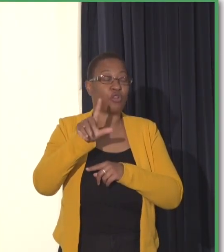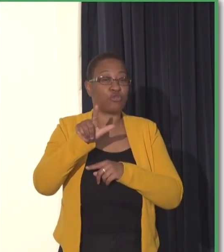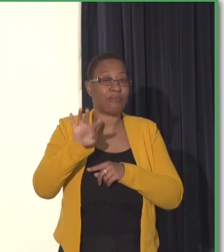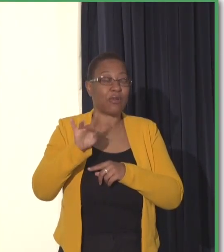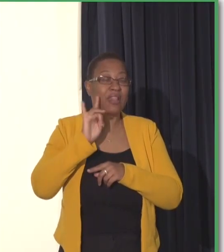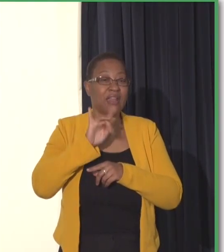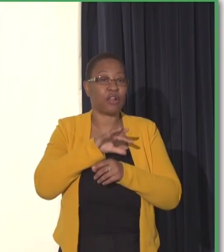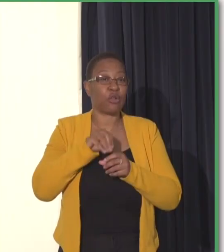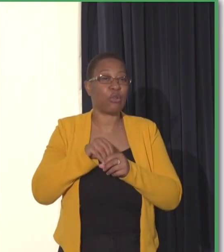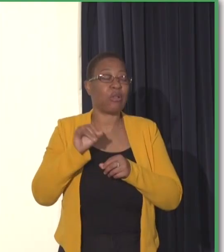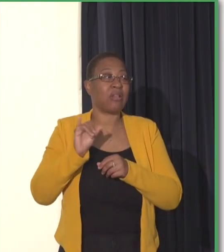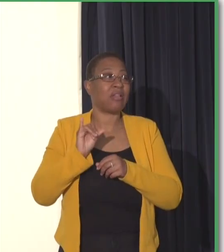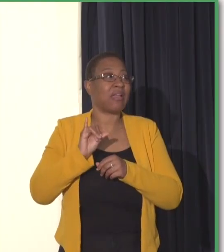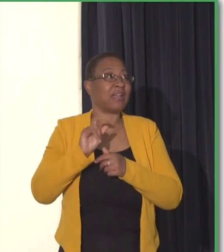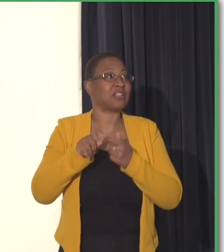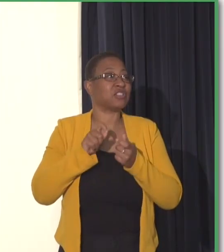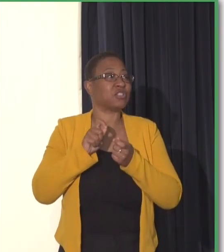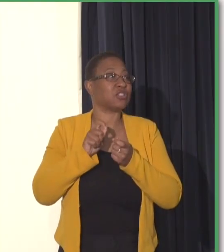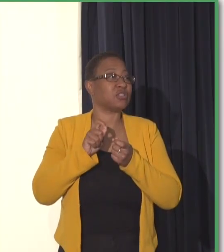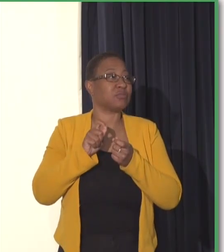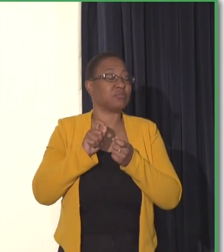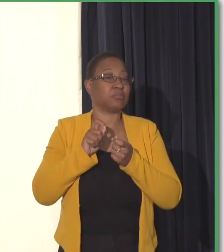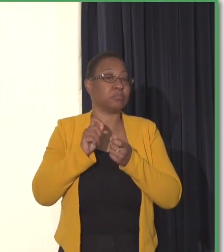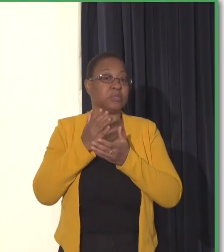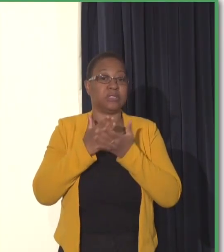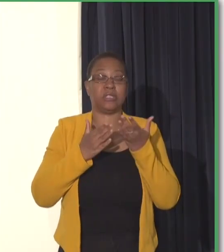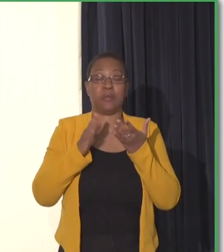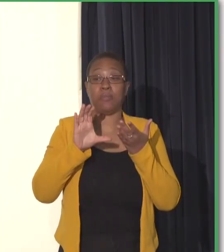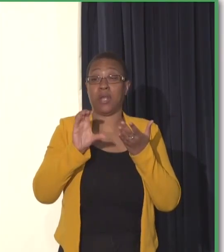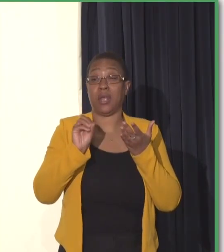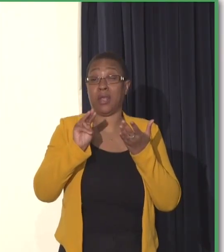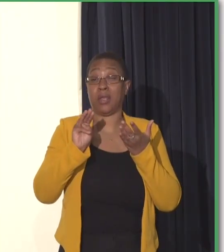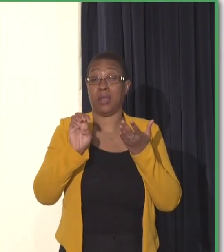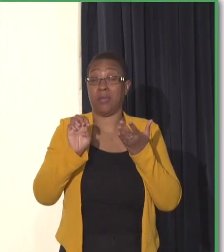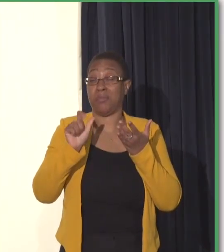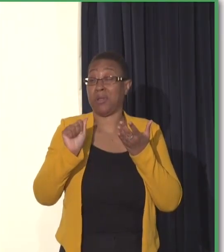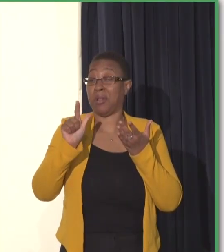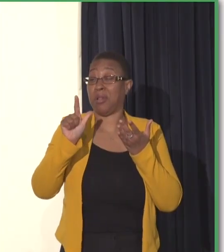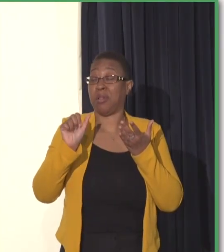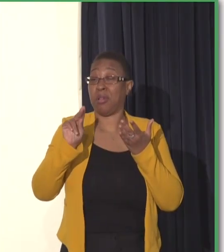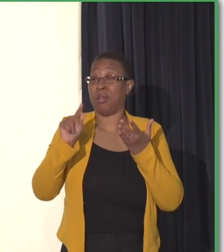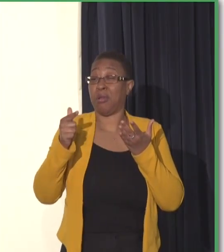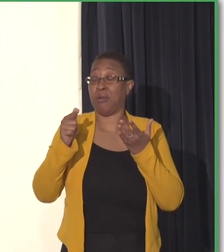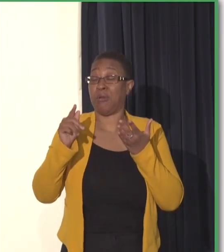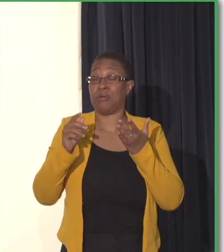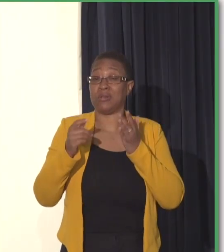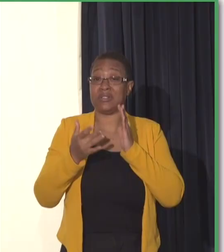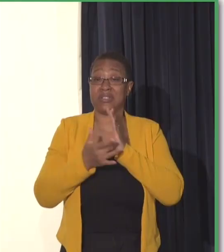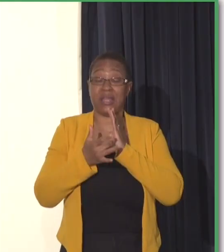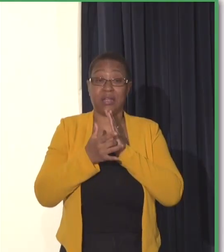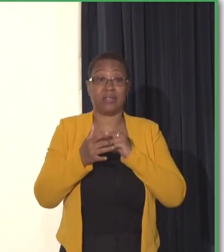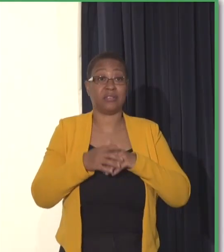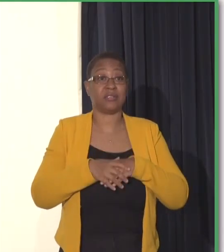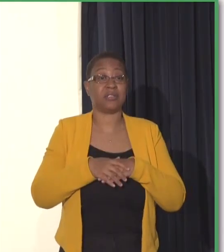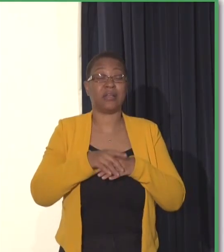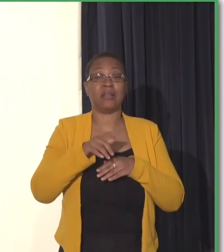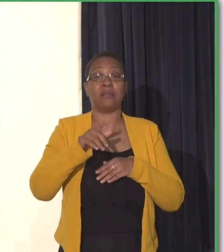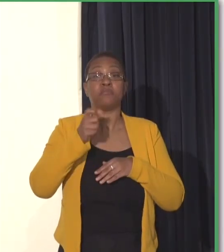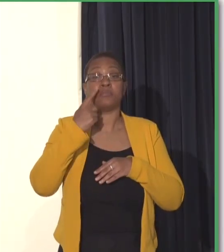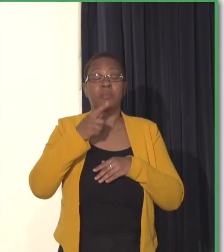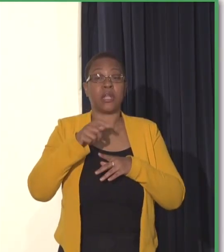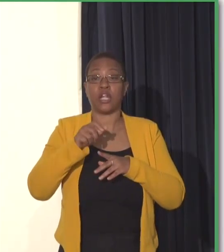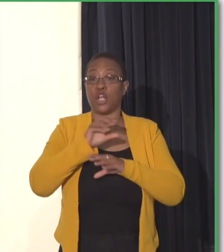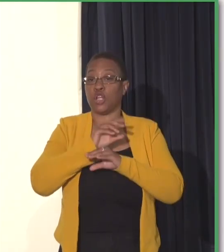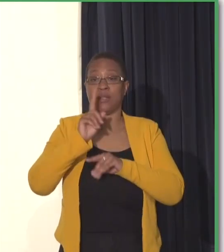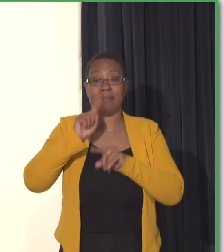include some certain come-along techniques. The taser that does not take effect,